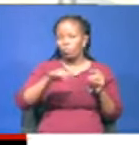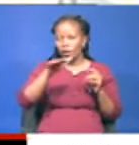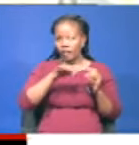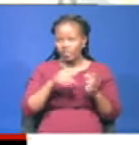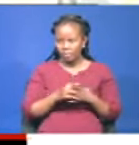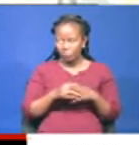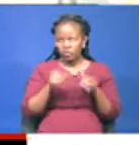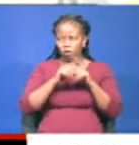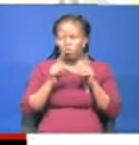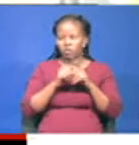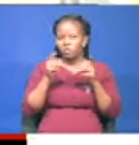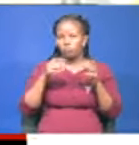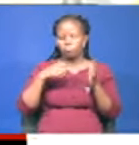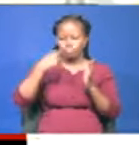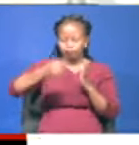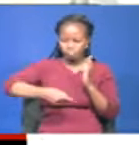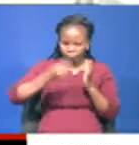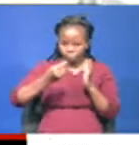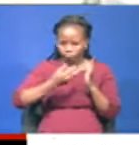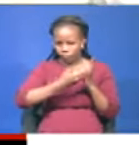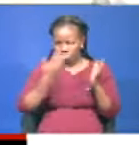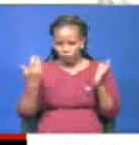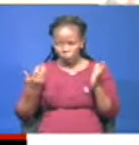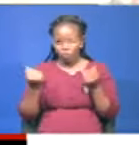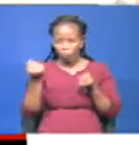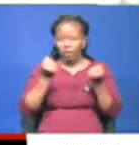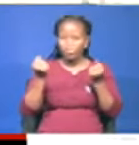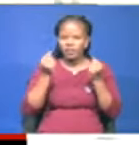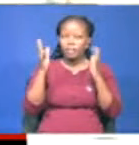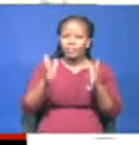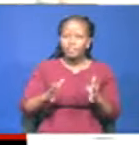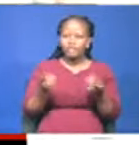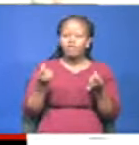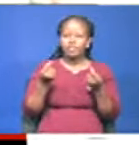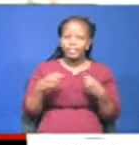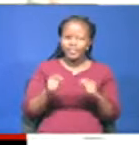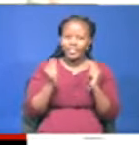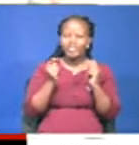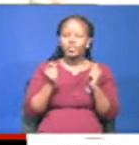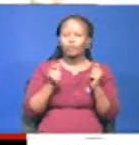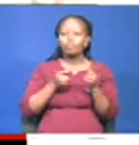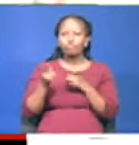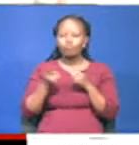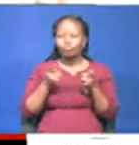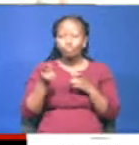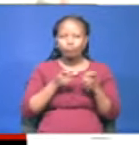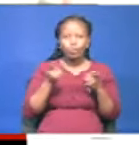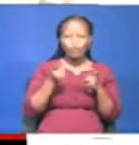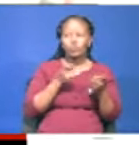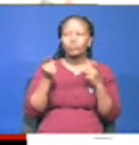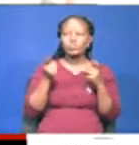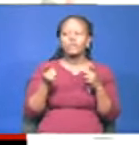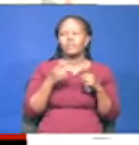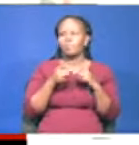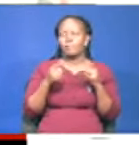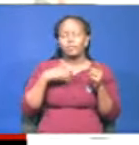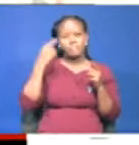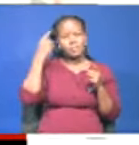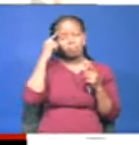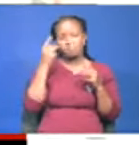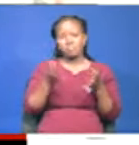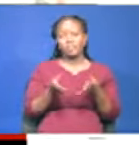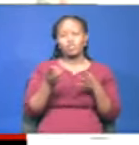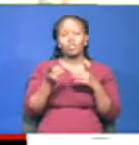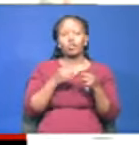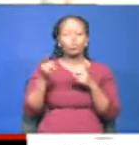Ikachomoka mguu. So then the driver alikuwa anajaribu kuicontrol. Ndio amekanyaga, I think ni brake amekanyaga,